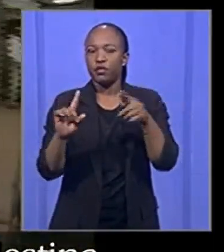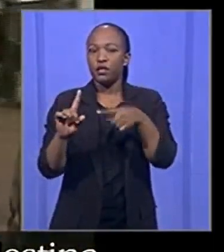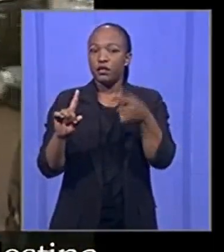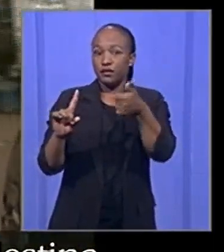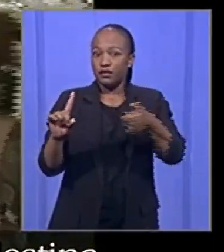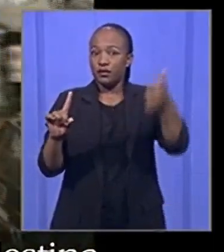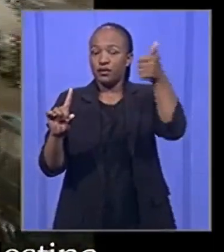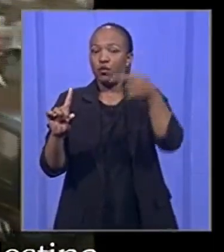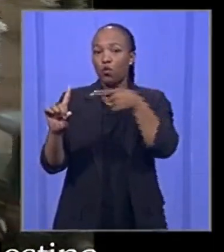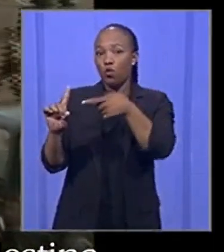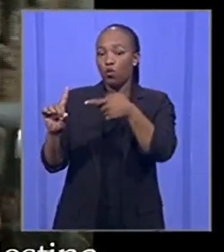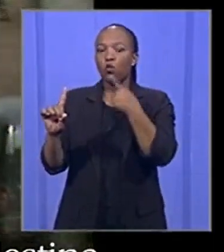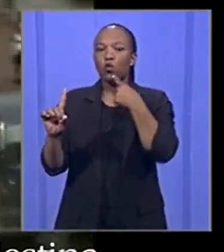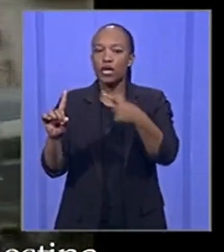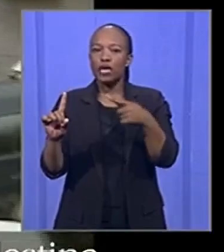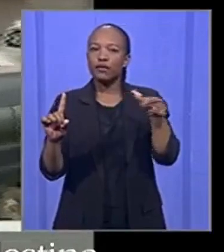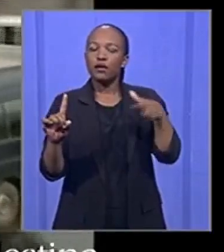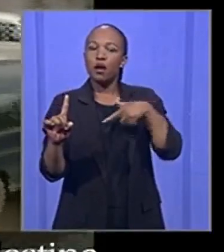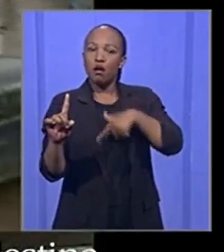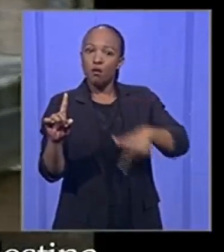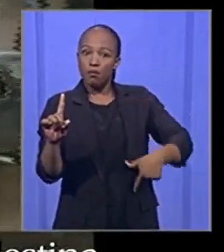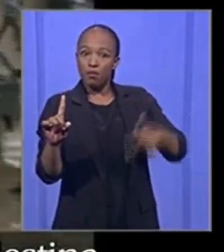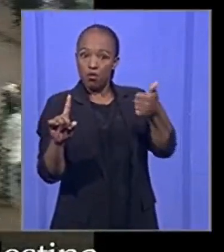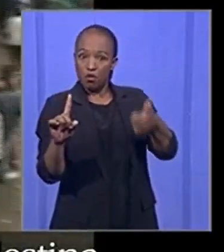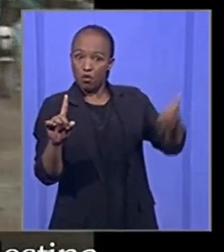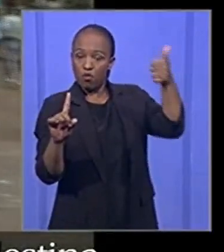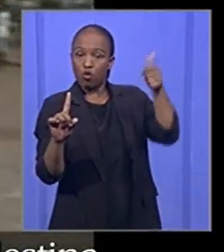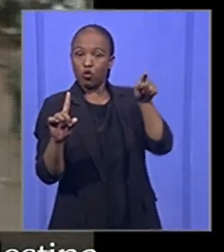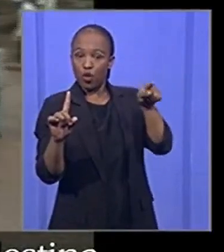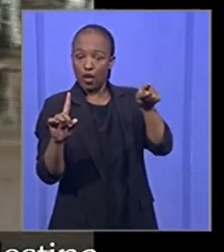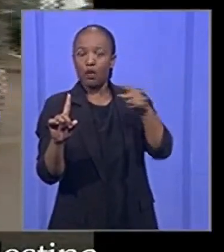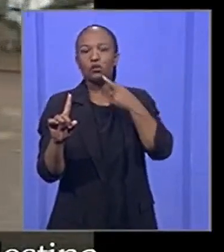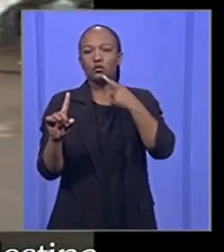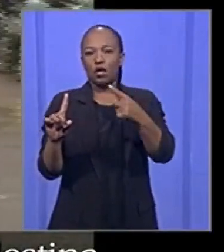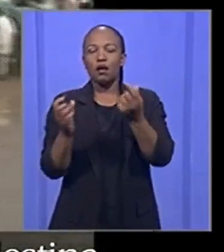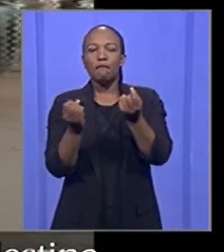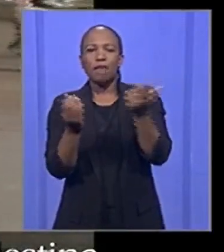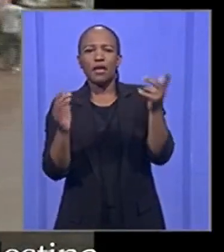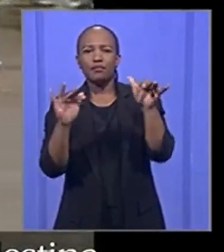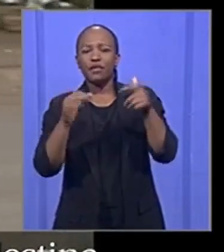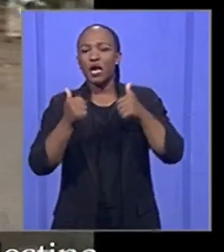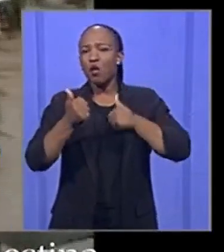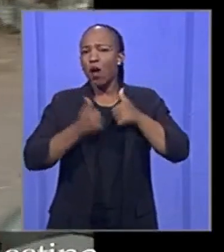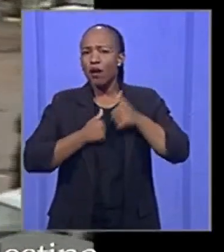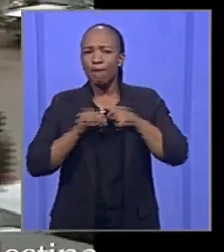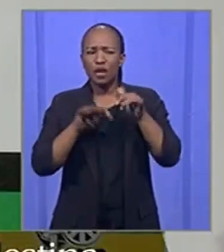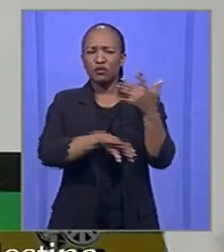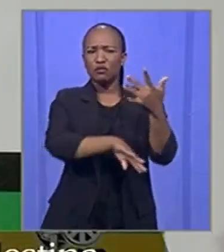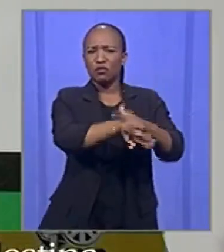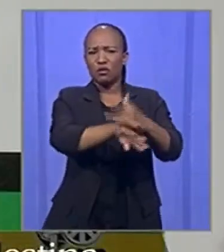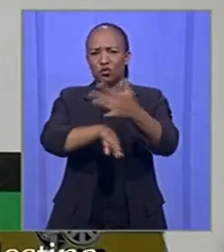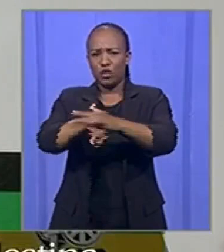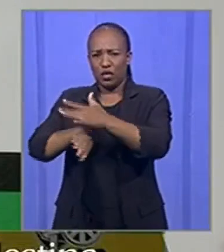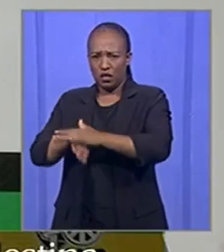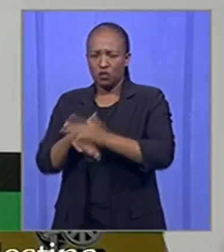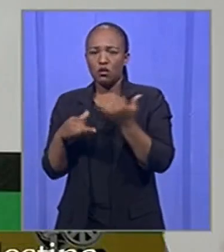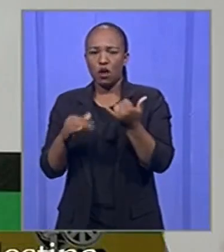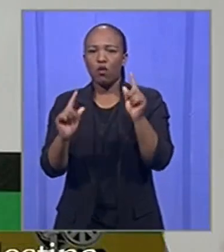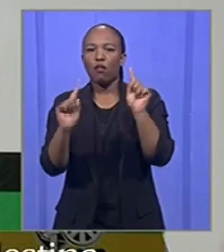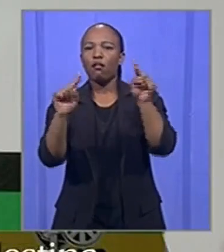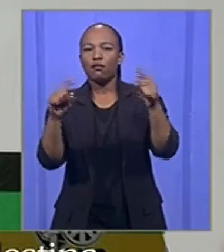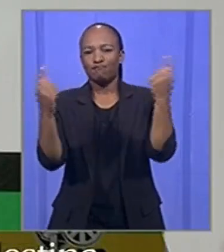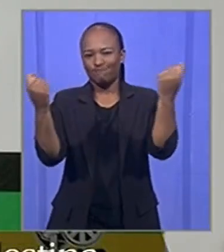presidente Cyril Ramaphosa o tla ya tshebeletsong ya sehopotso sa dipolao tsa batho ba bangata Rwanda ka Sontaha. Countries